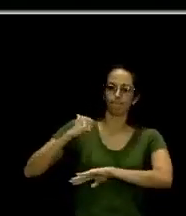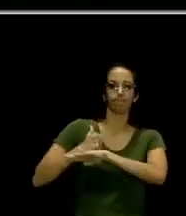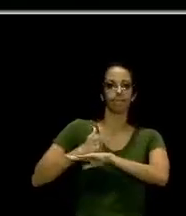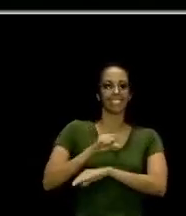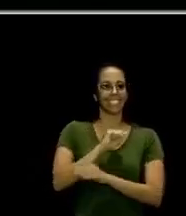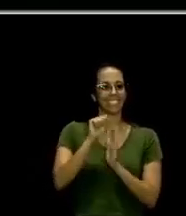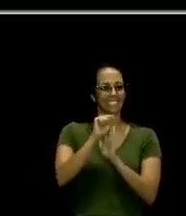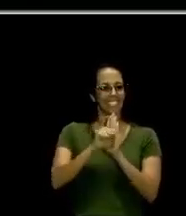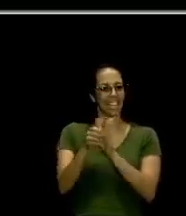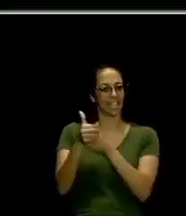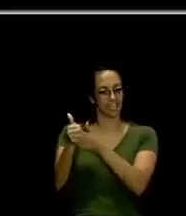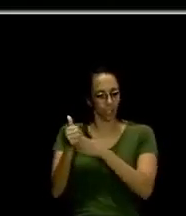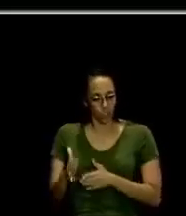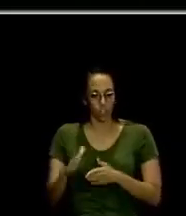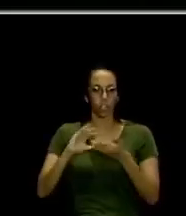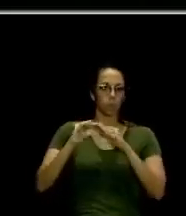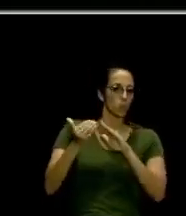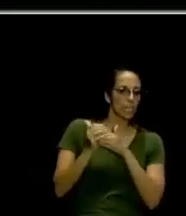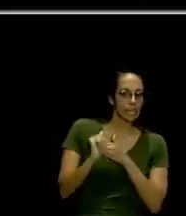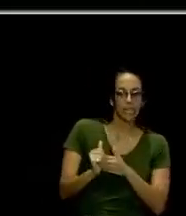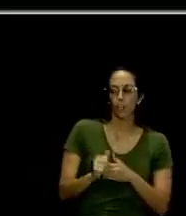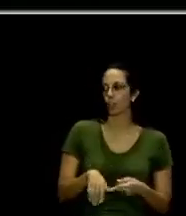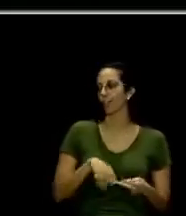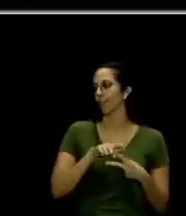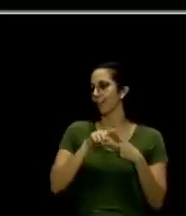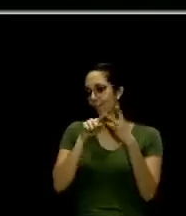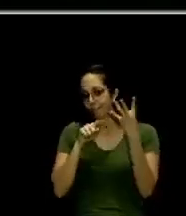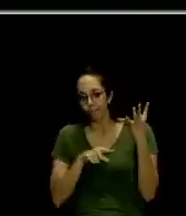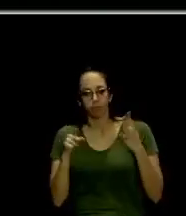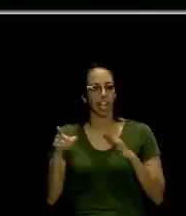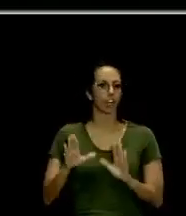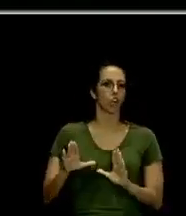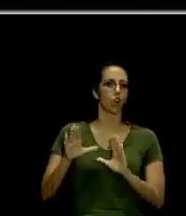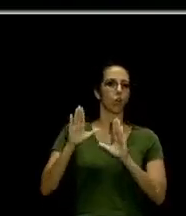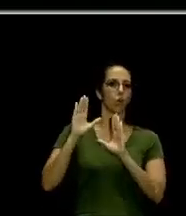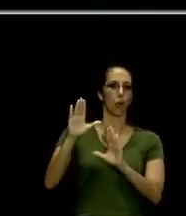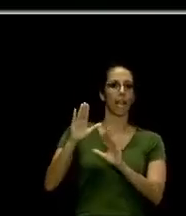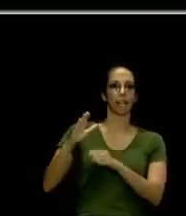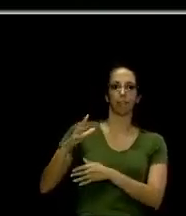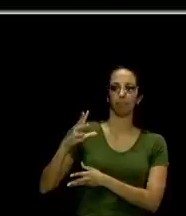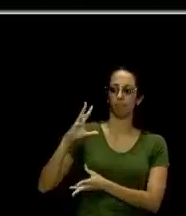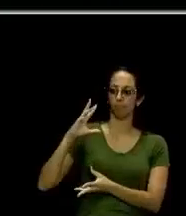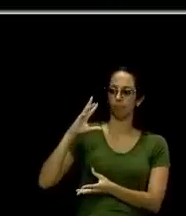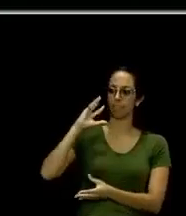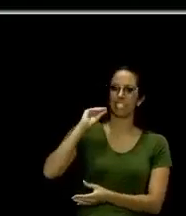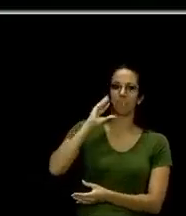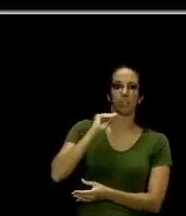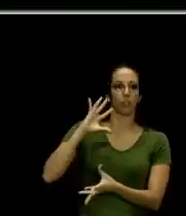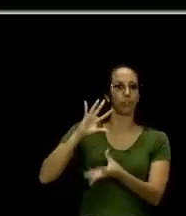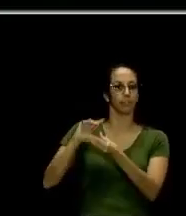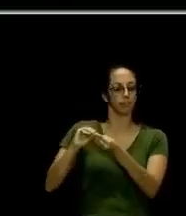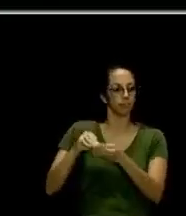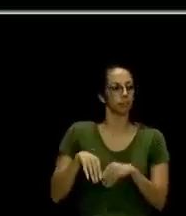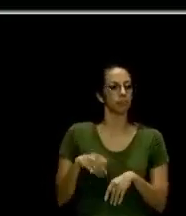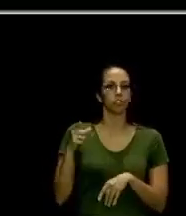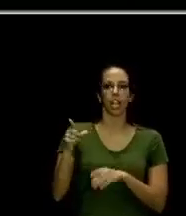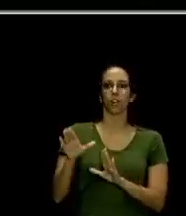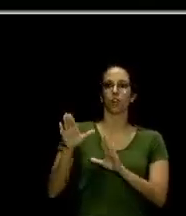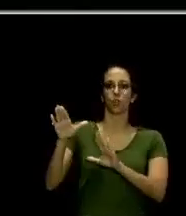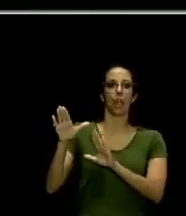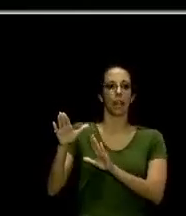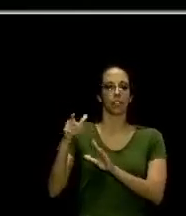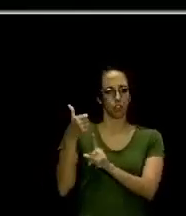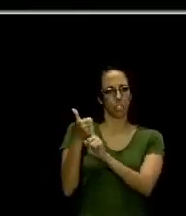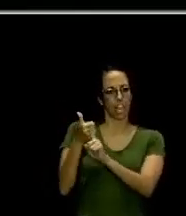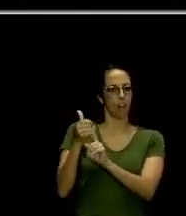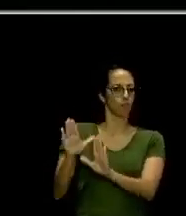leader, frankly, a community leader. She had a great reputation, hard worker, very talented attorney. But